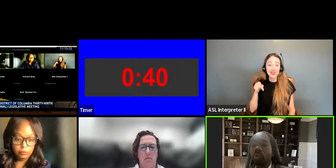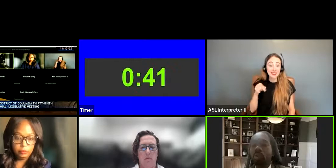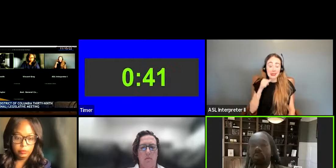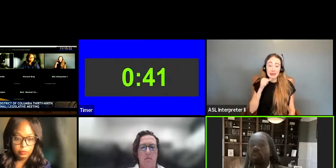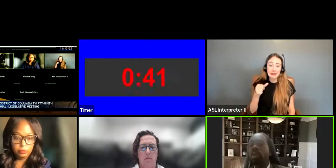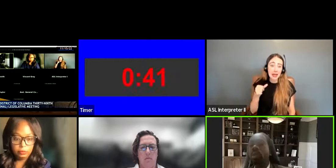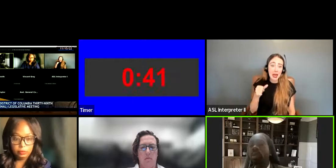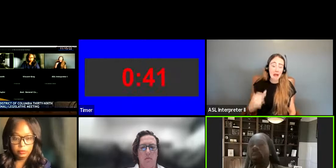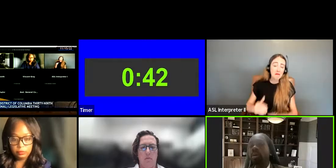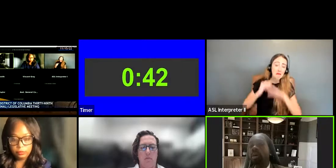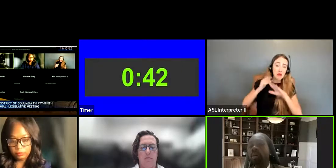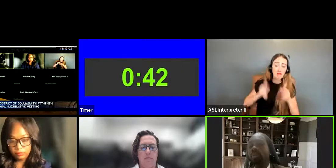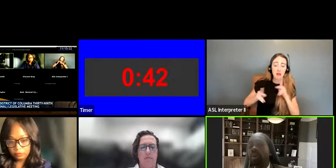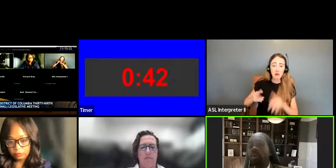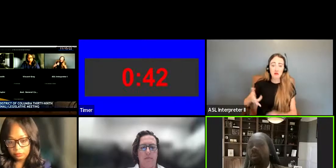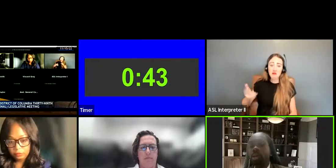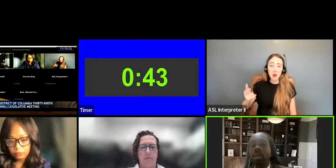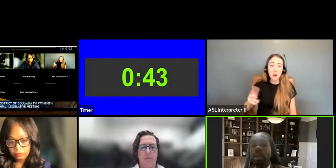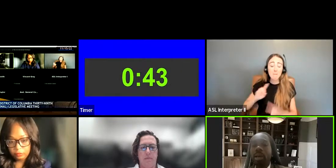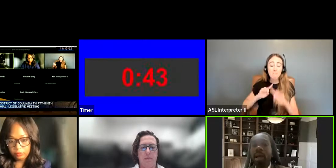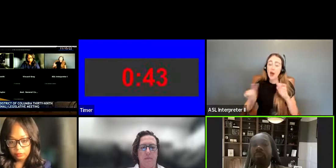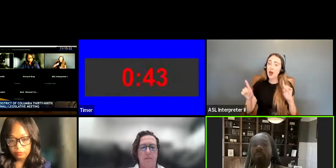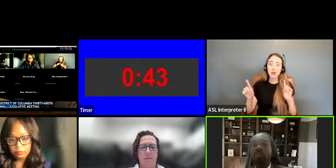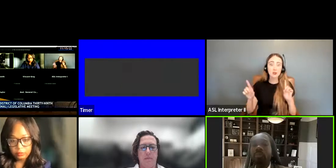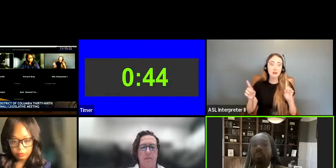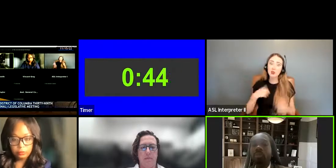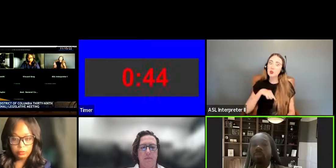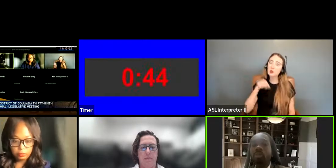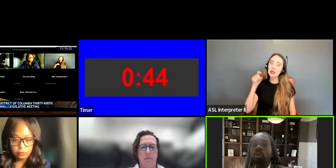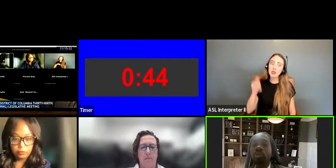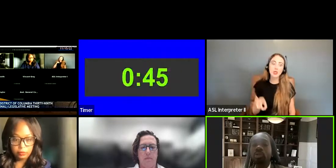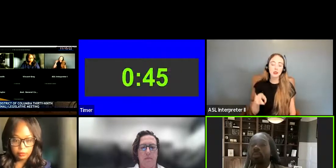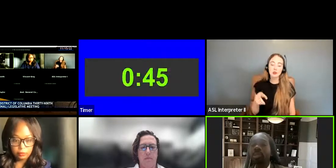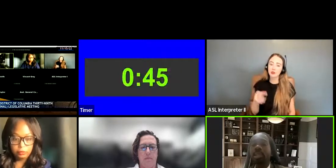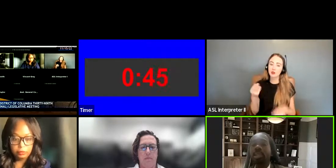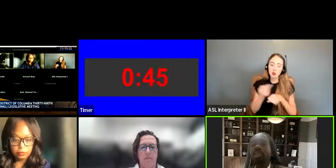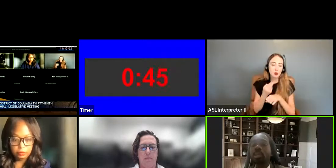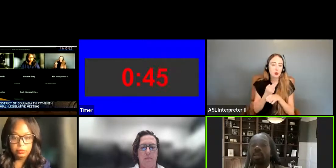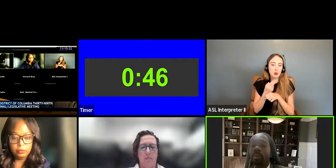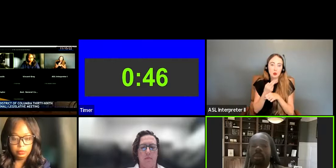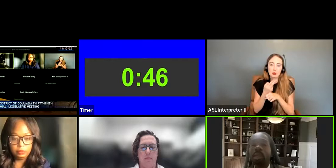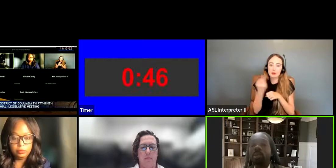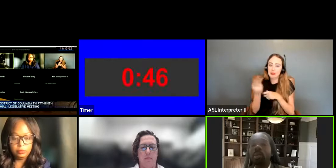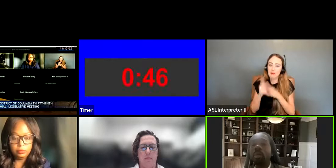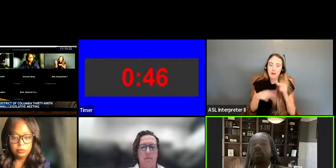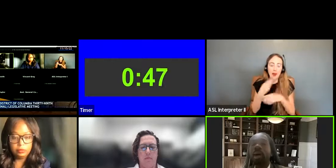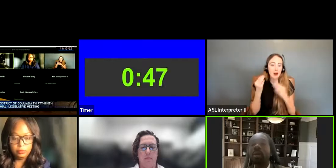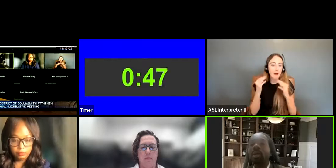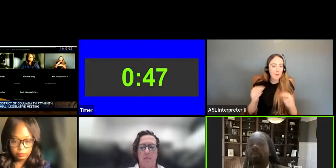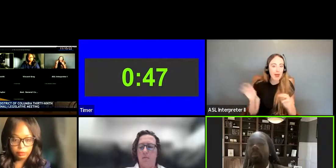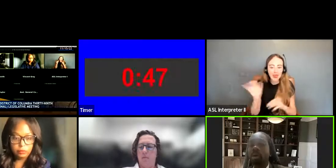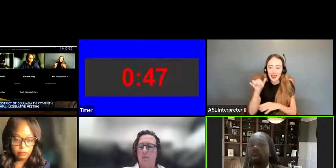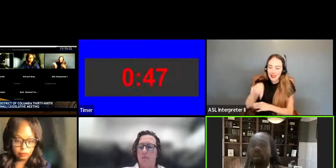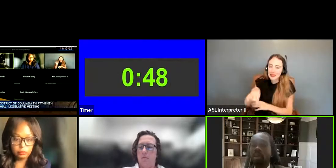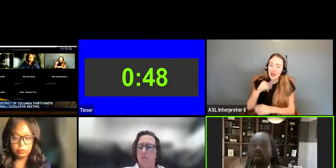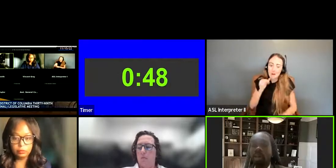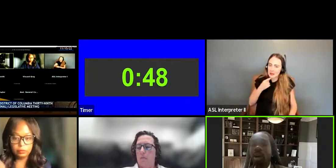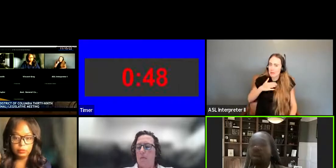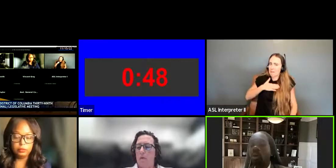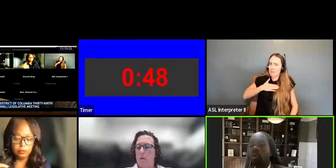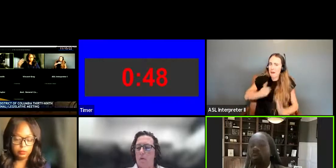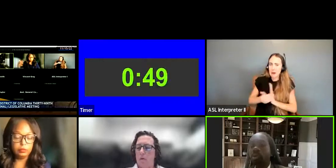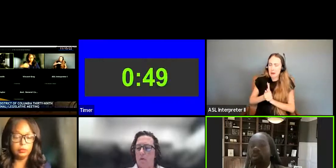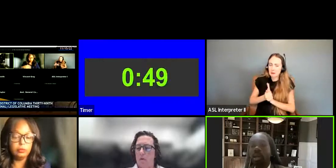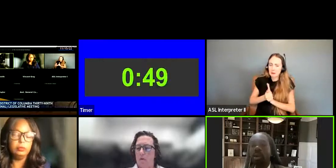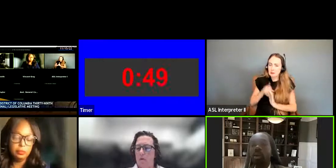deter people from shooting, but we have to use methods like this. And I'm not talking about my amendment, but just look at